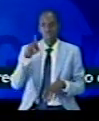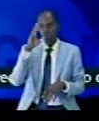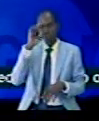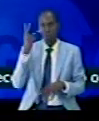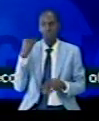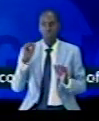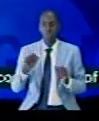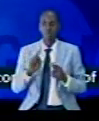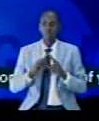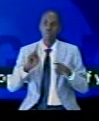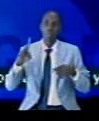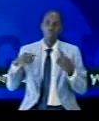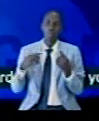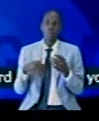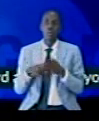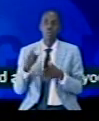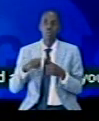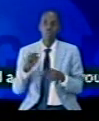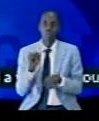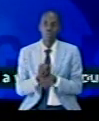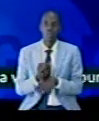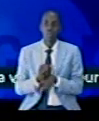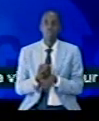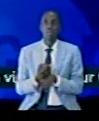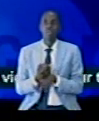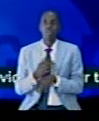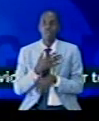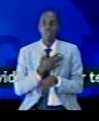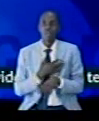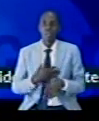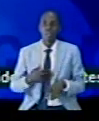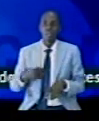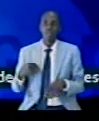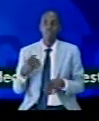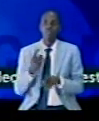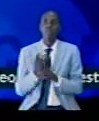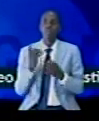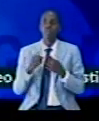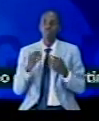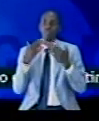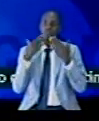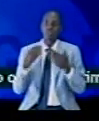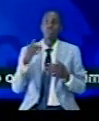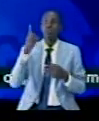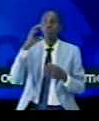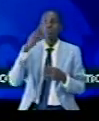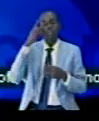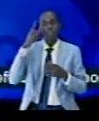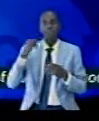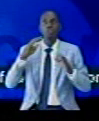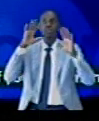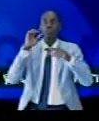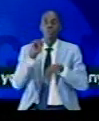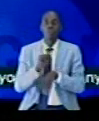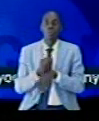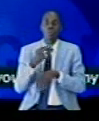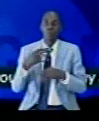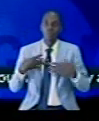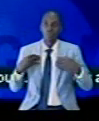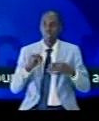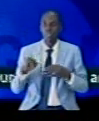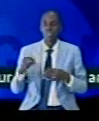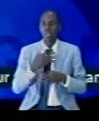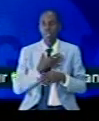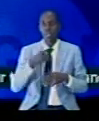to walk and do other things. And I want you to join me, thank God for the miracle of healing and also the provision of a job for